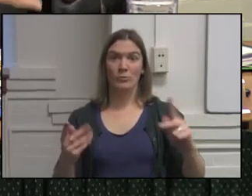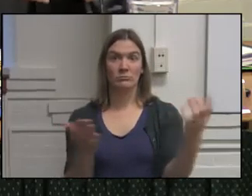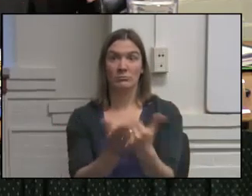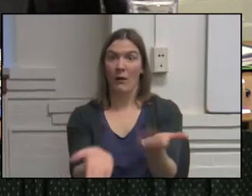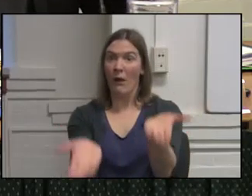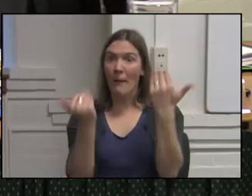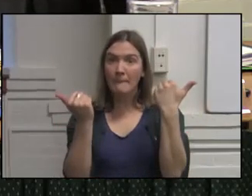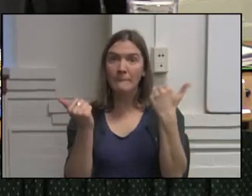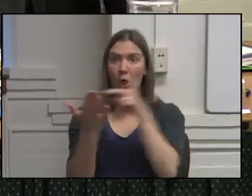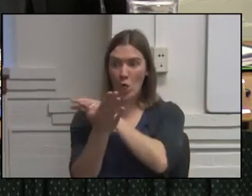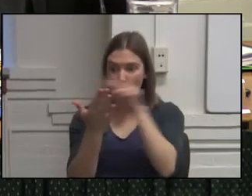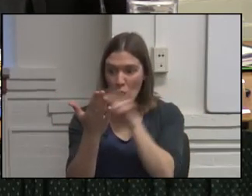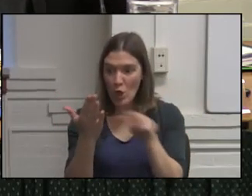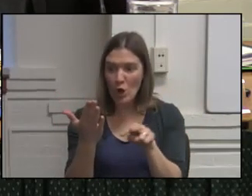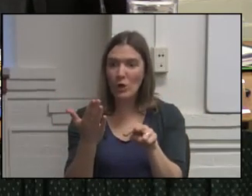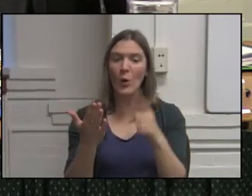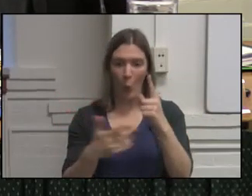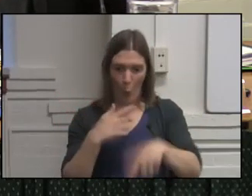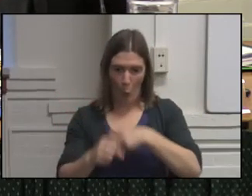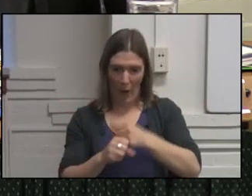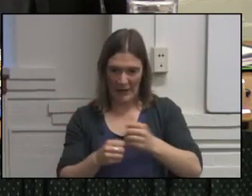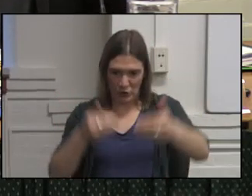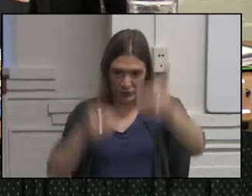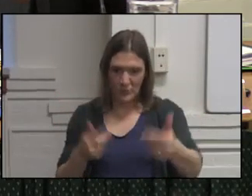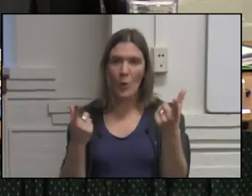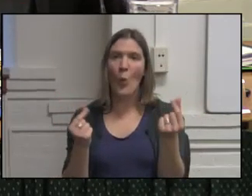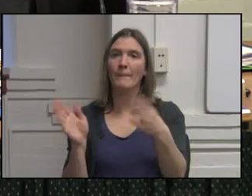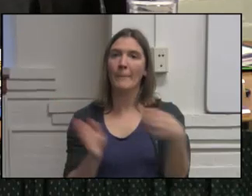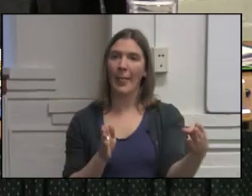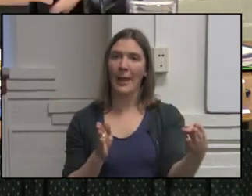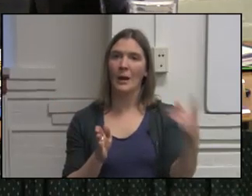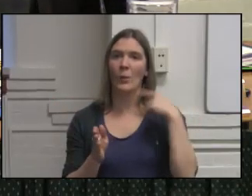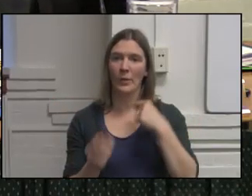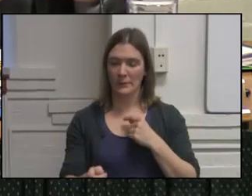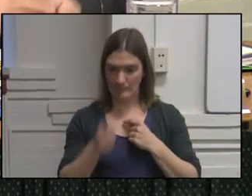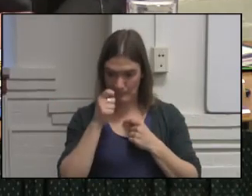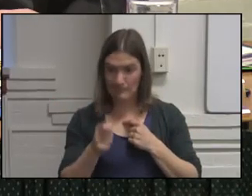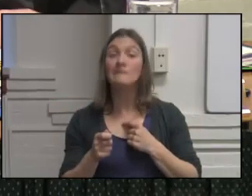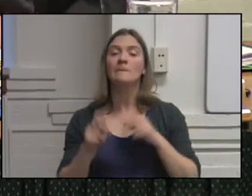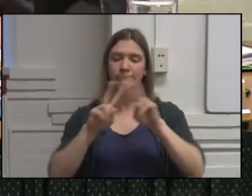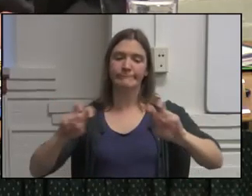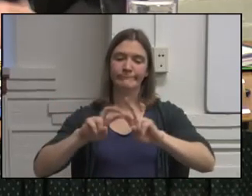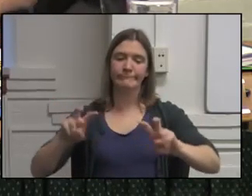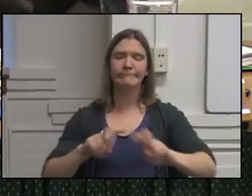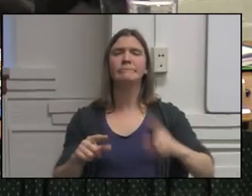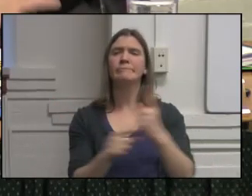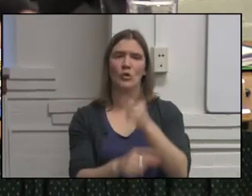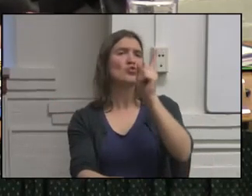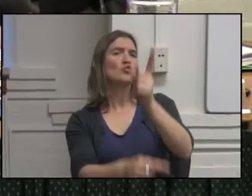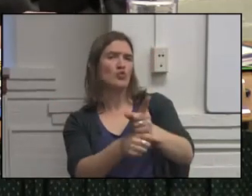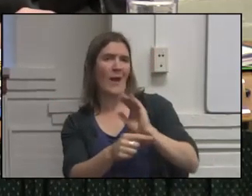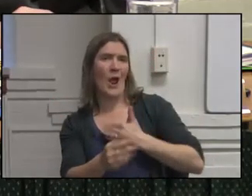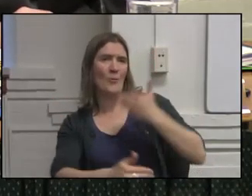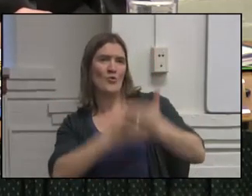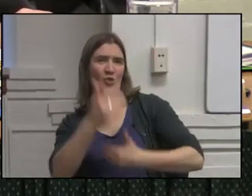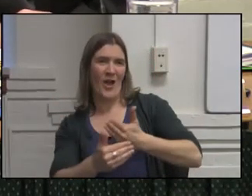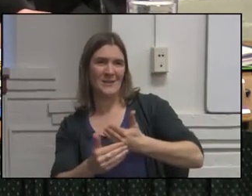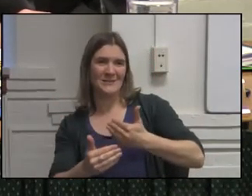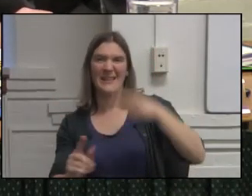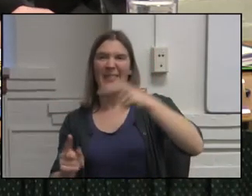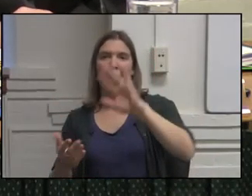the details of a one-year perspective will be available. We'll go through our annual process. You're right that one gets a lot